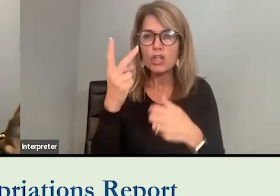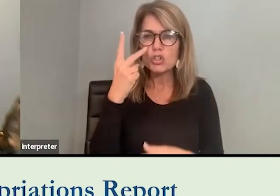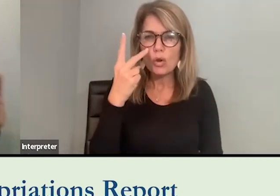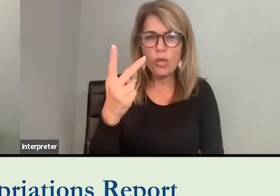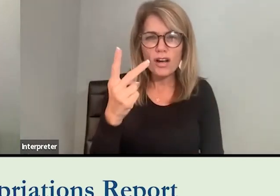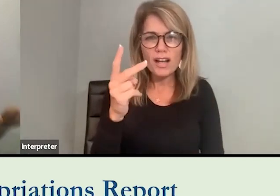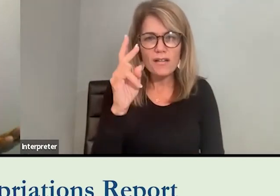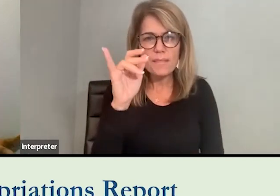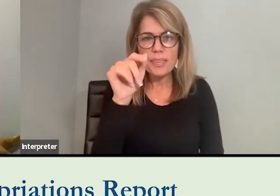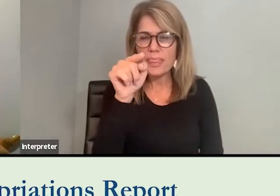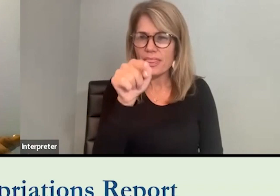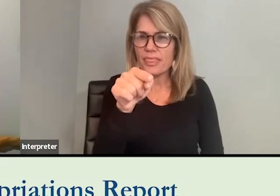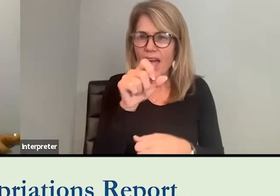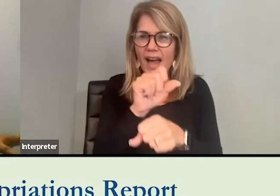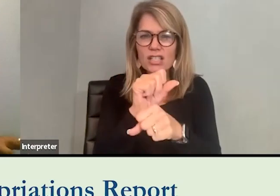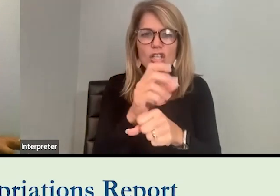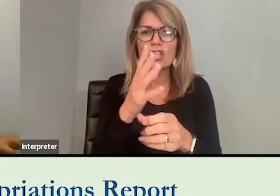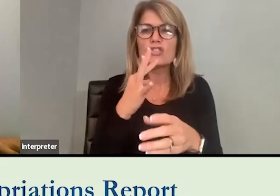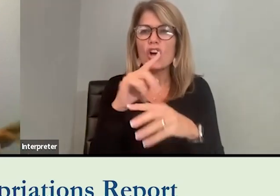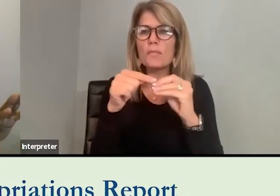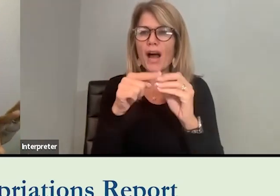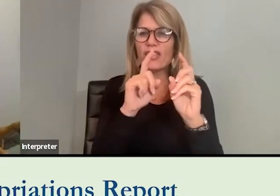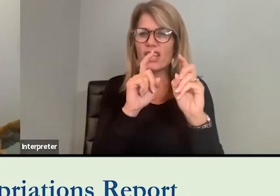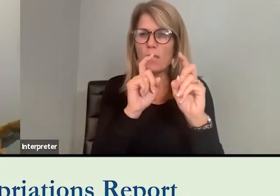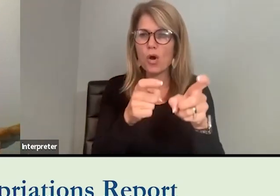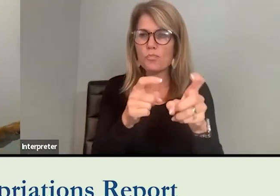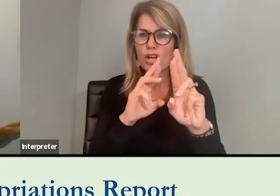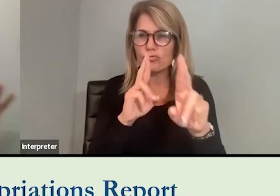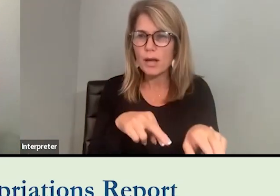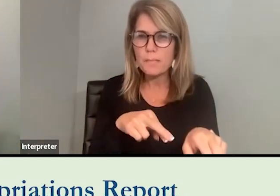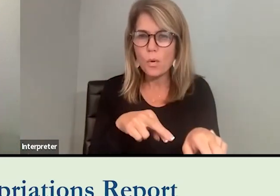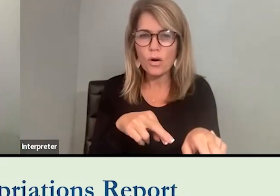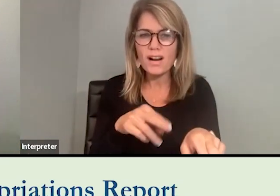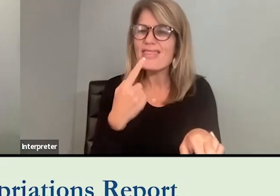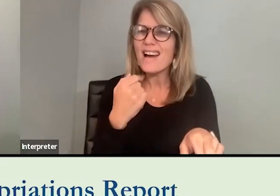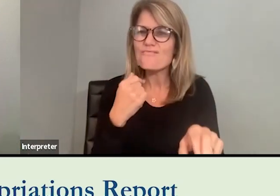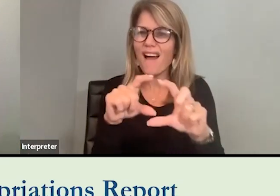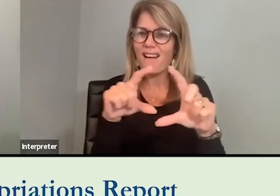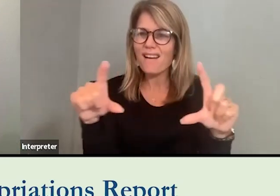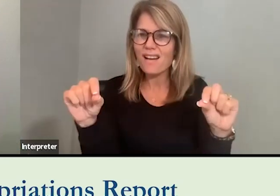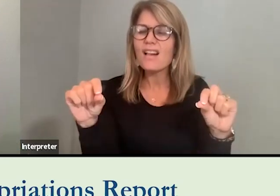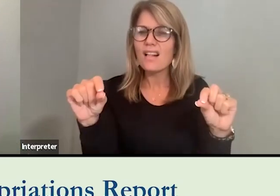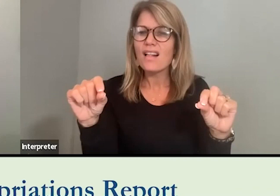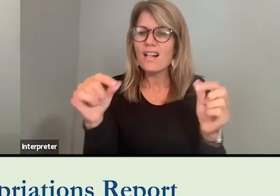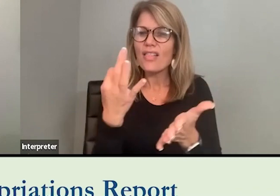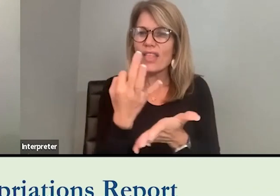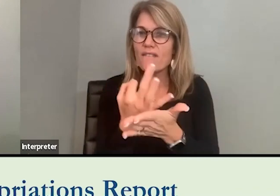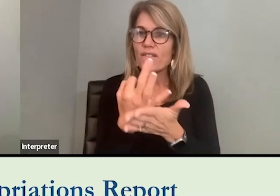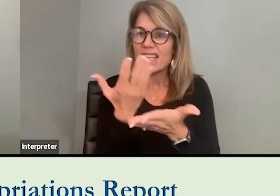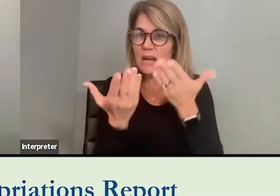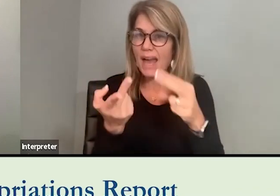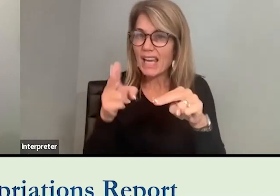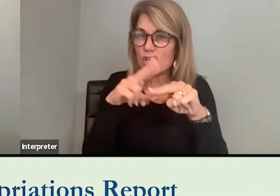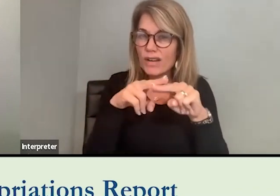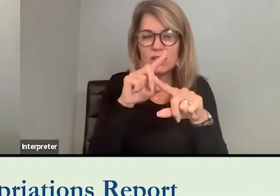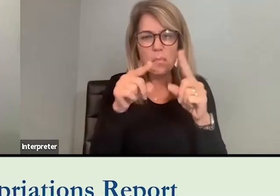really talks about the appropriation, the same appropriations report, the highlighting in red that while the funding may increase, you want to take a